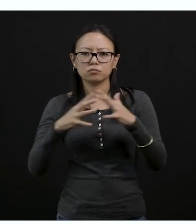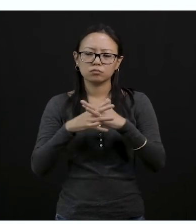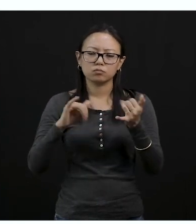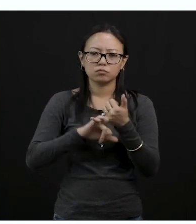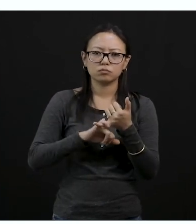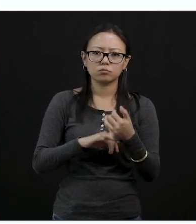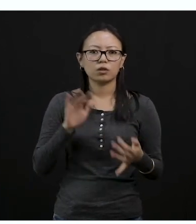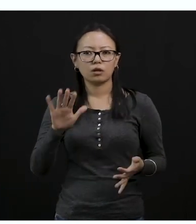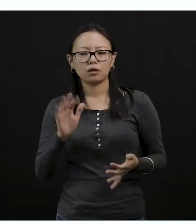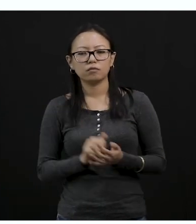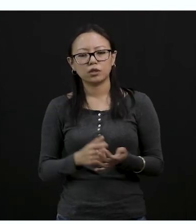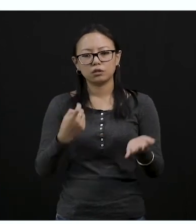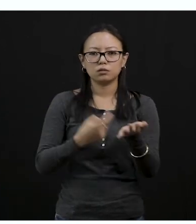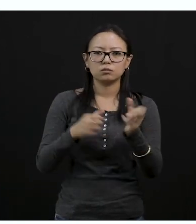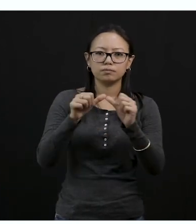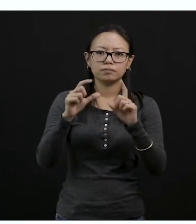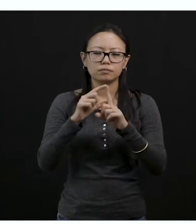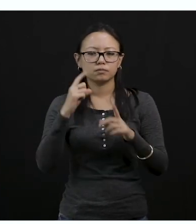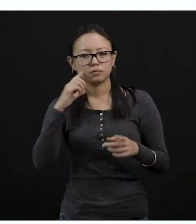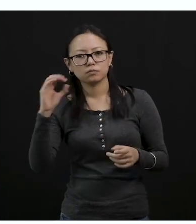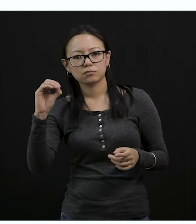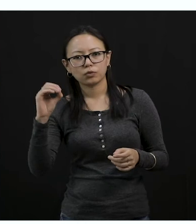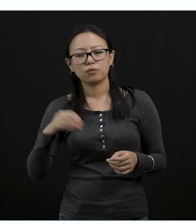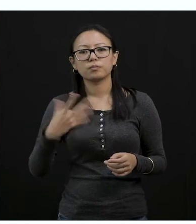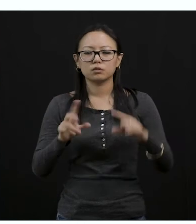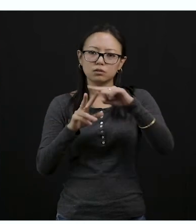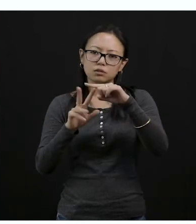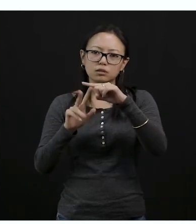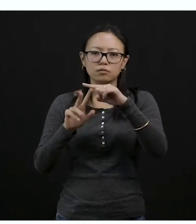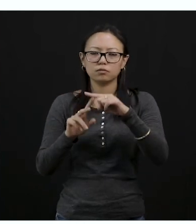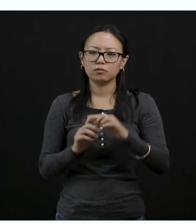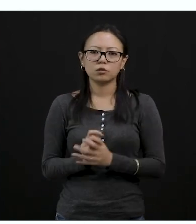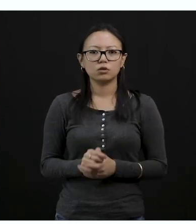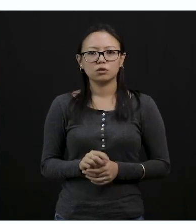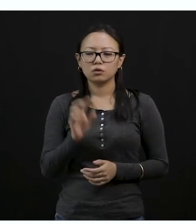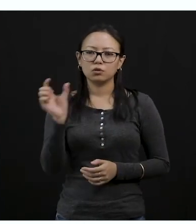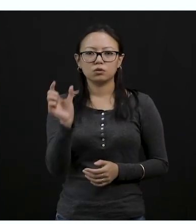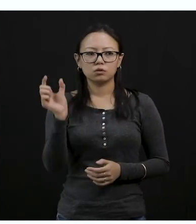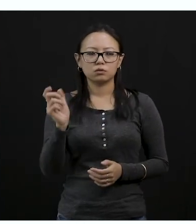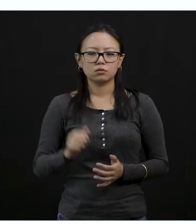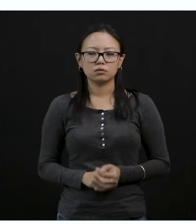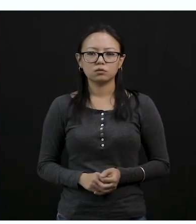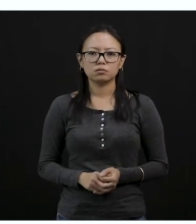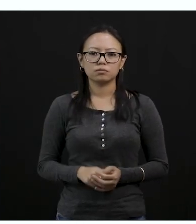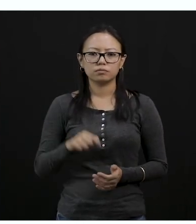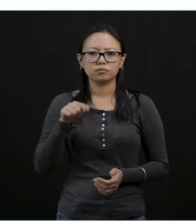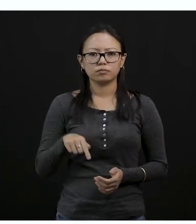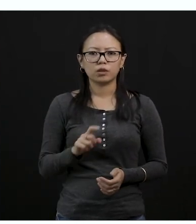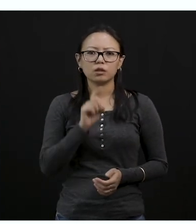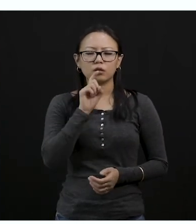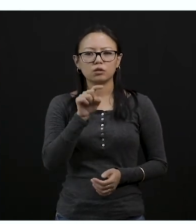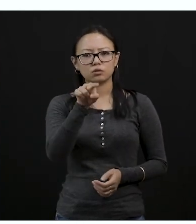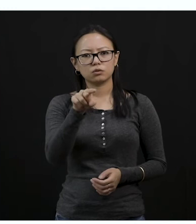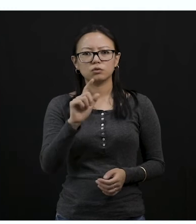Okay, so these are the examples of mass communication. Now let me ask you once